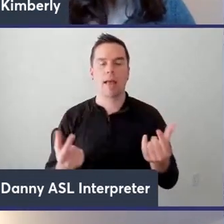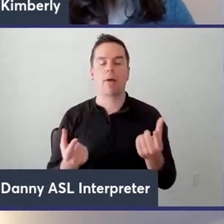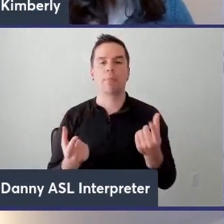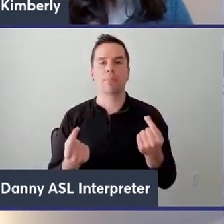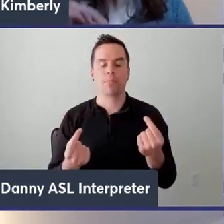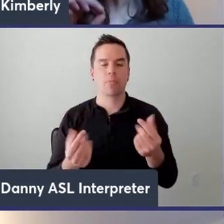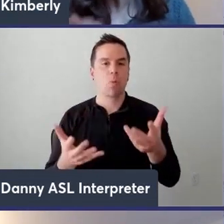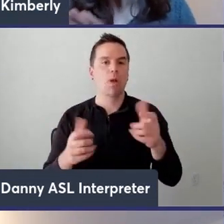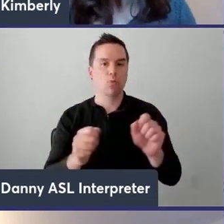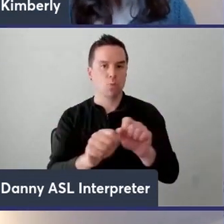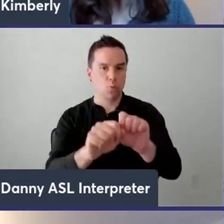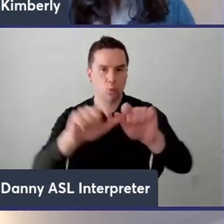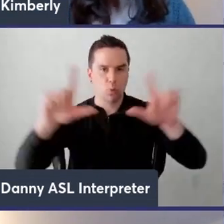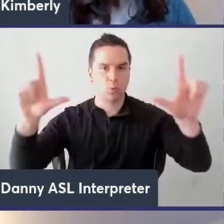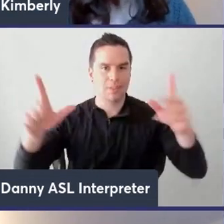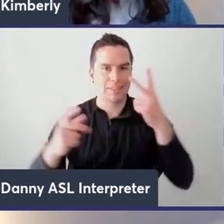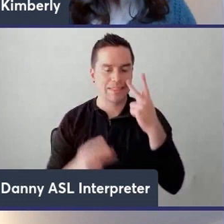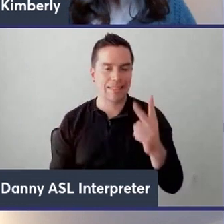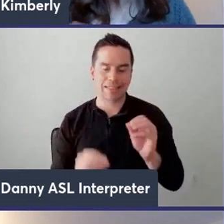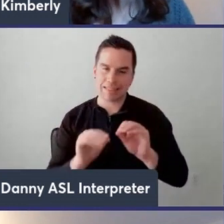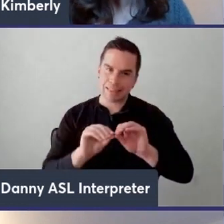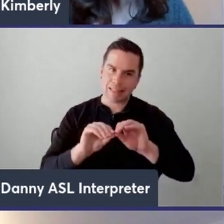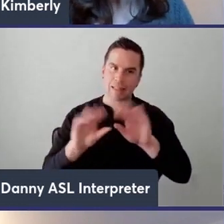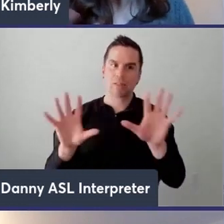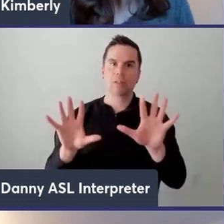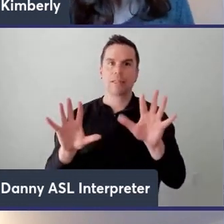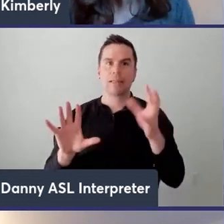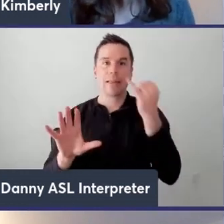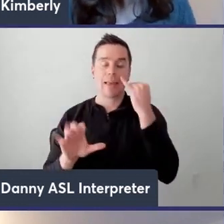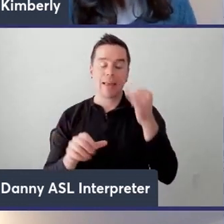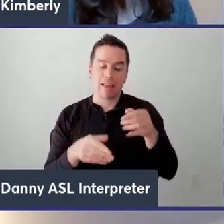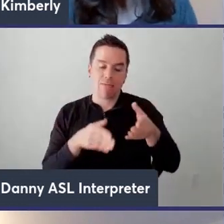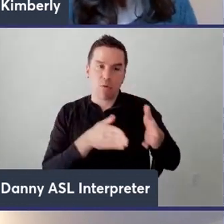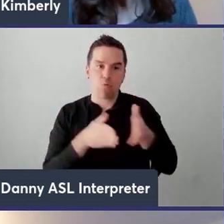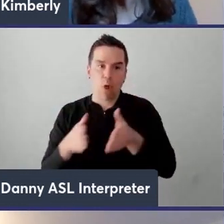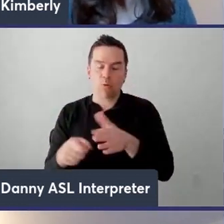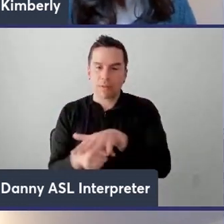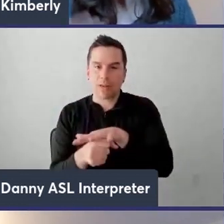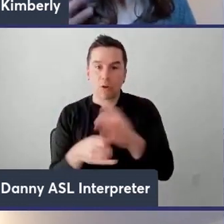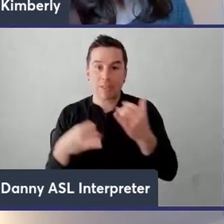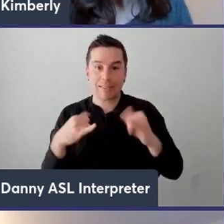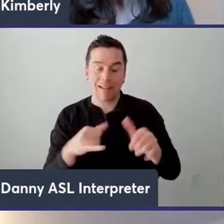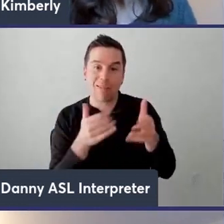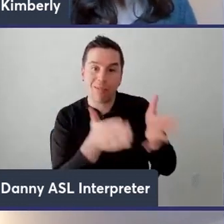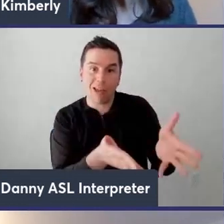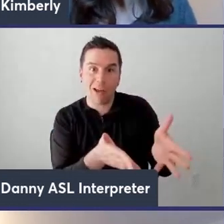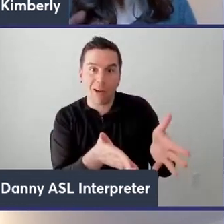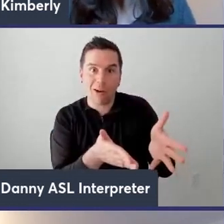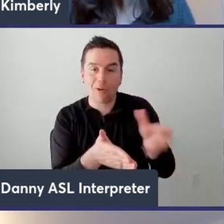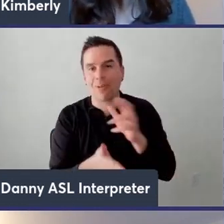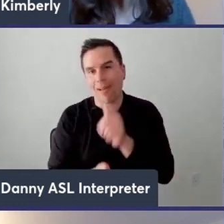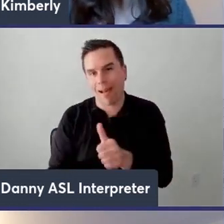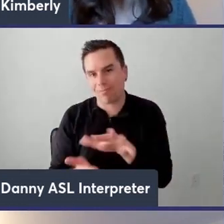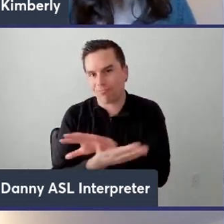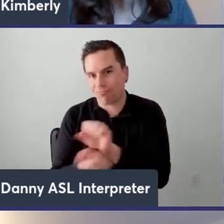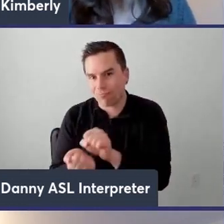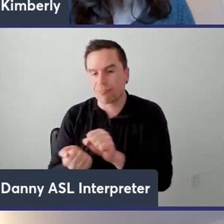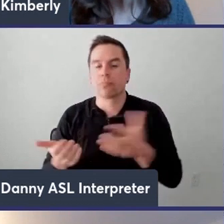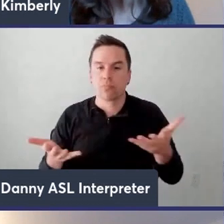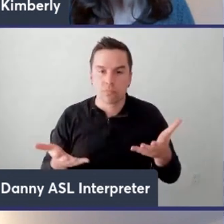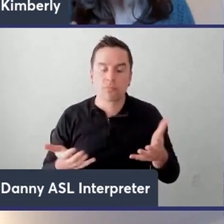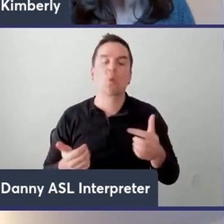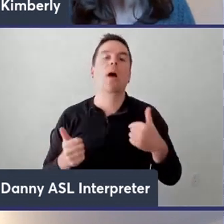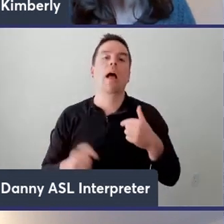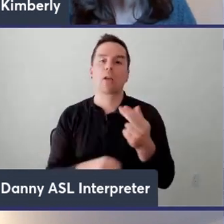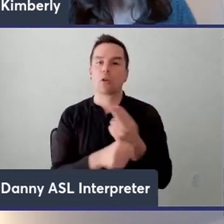and see very clearly if the roads in the area still exist. And I can use this information to help route first responders